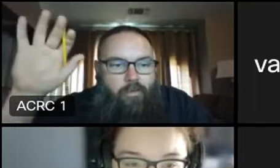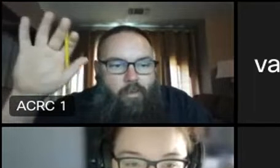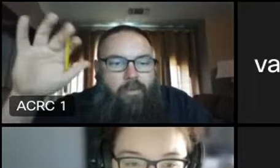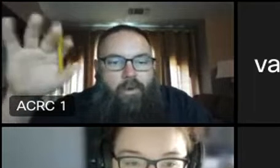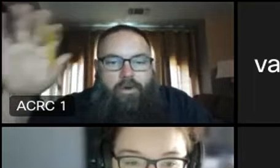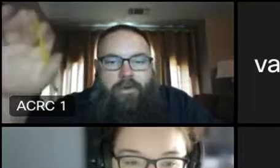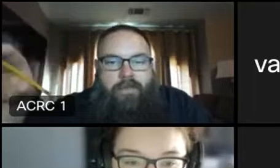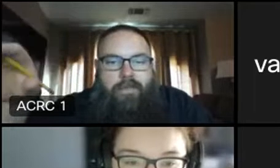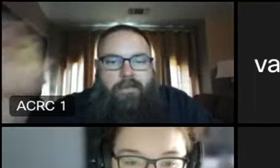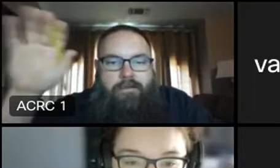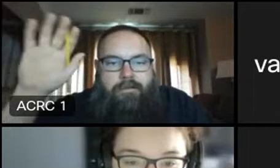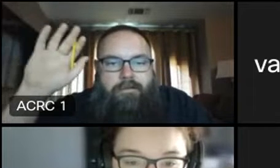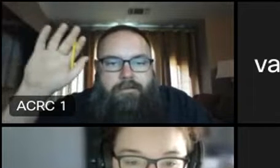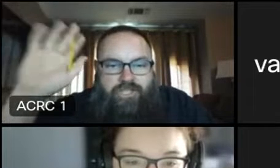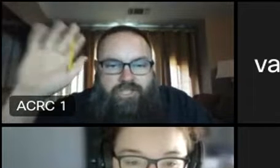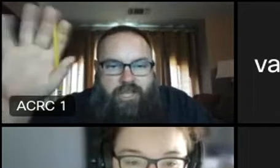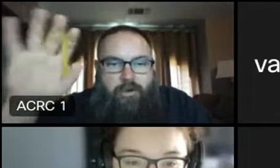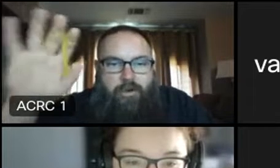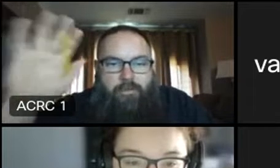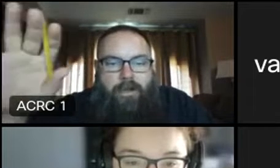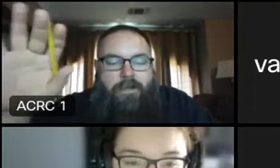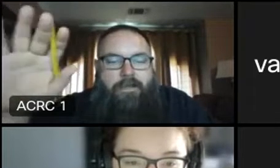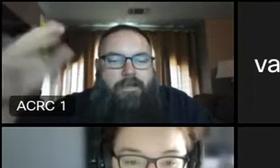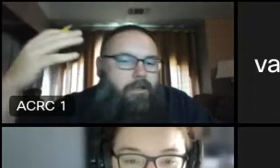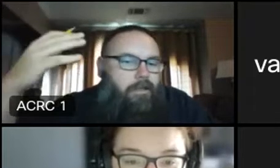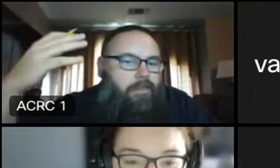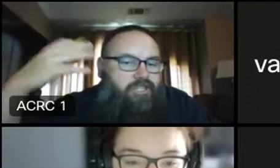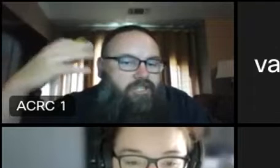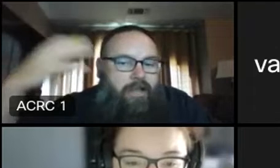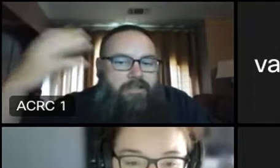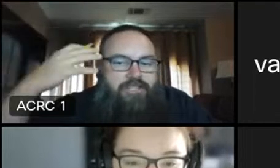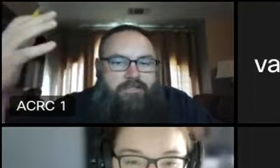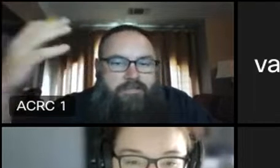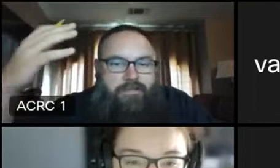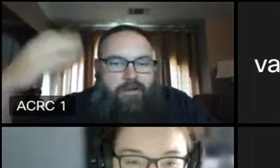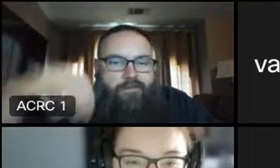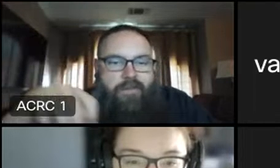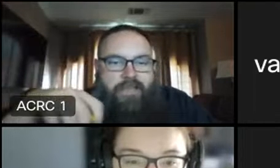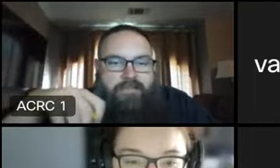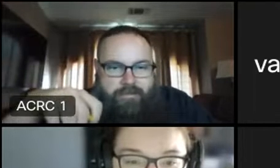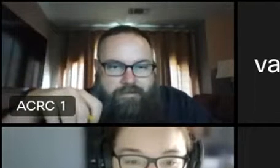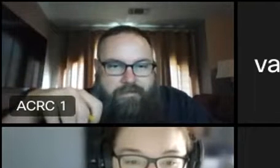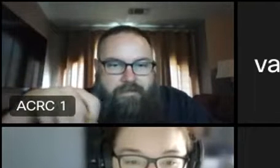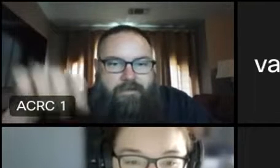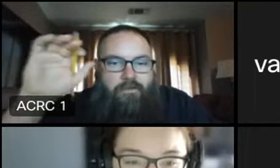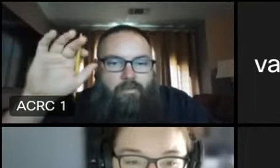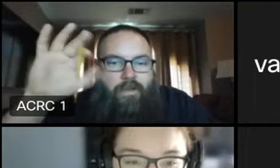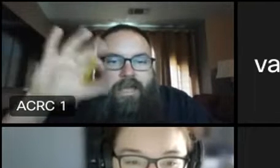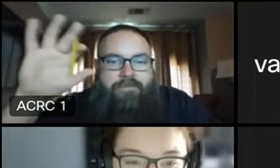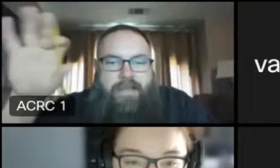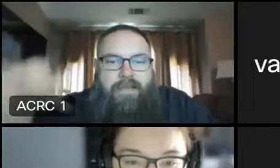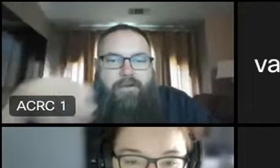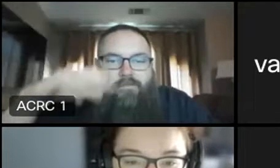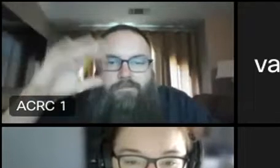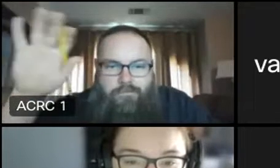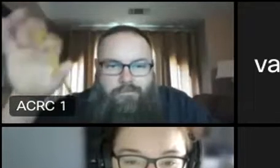about where we're going to be January 1. The challenges that are faced is we have